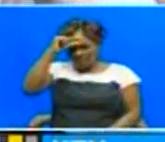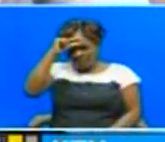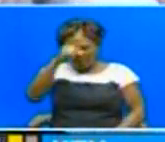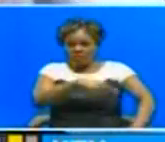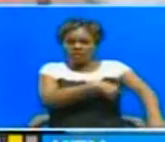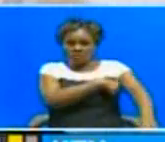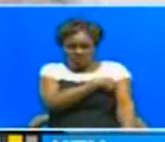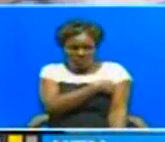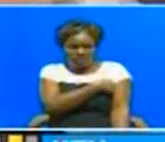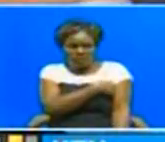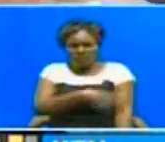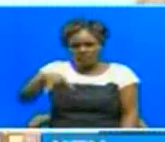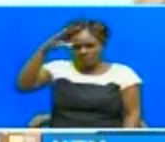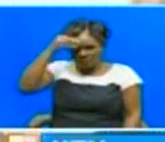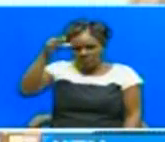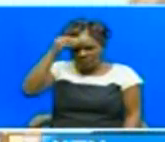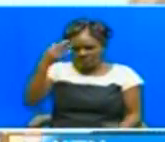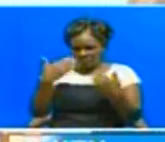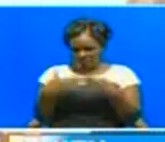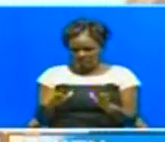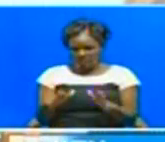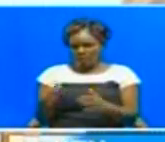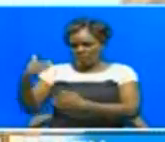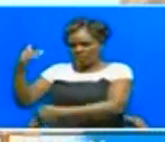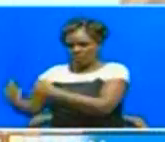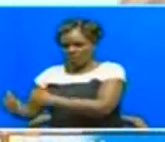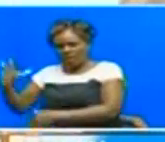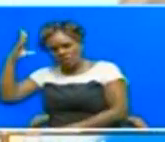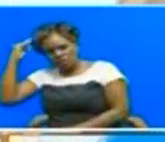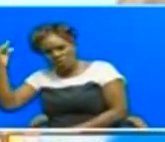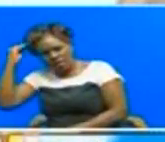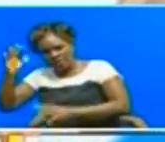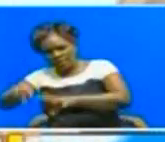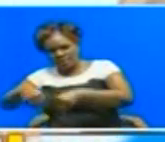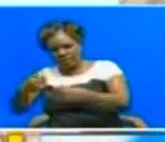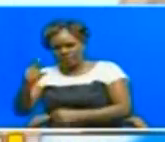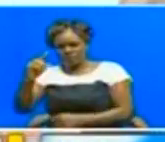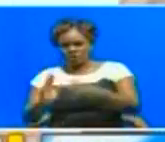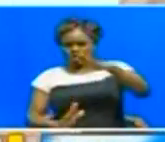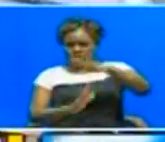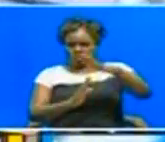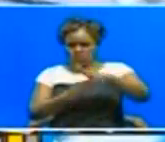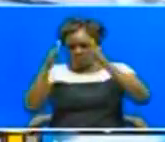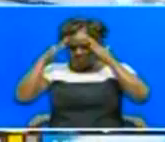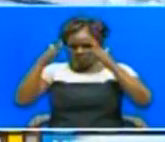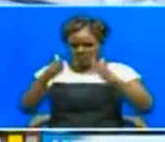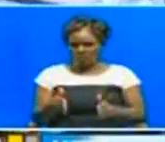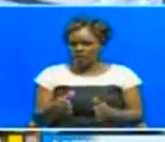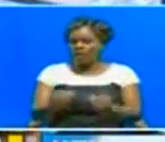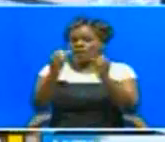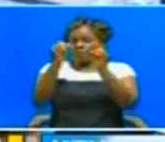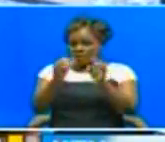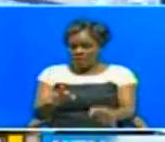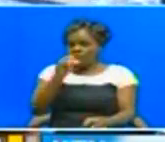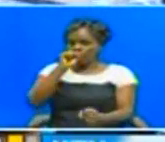chiefs who underwent paramilitary training and are stationed at the border with Somalia will be given first priority. And if the